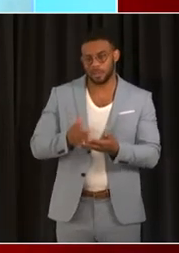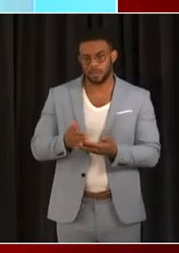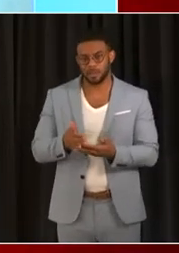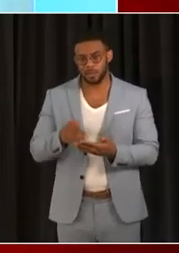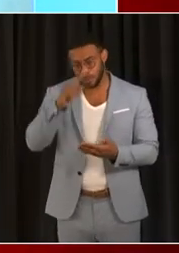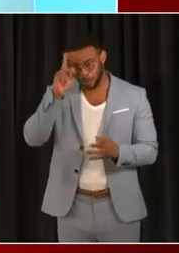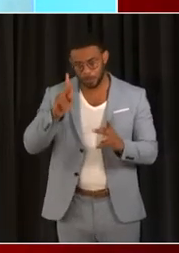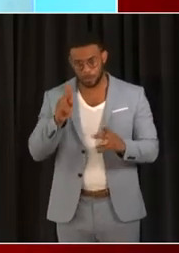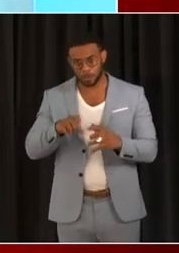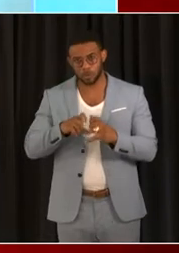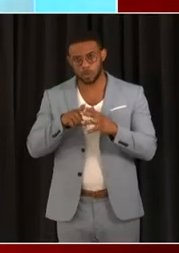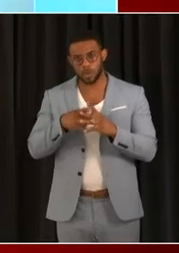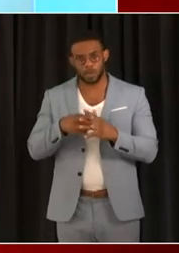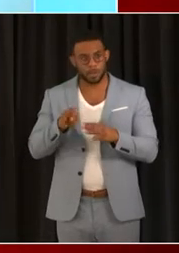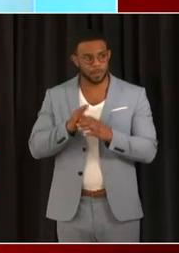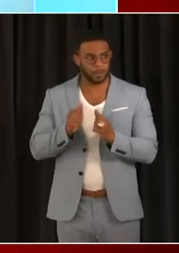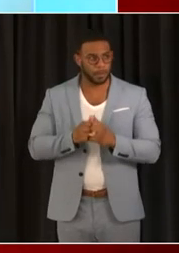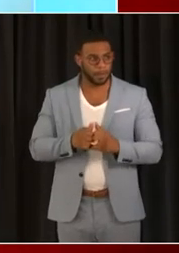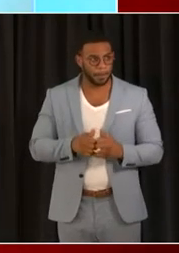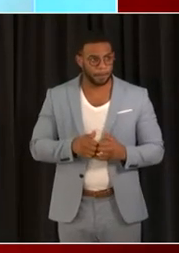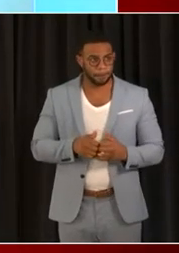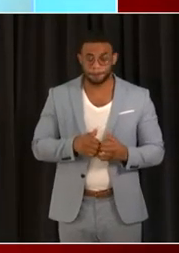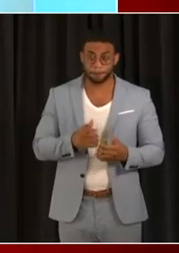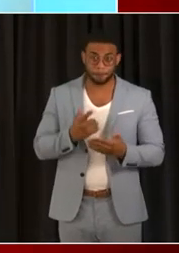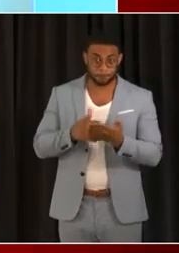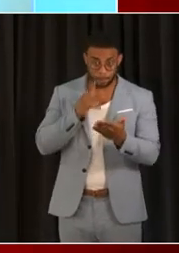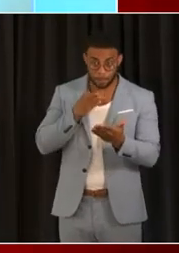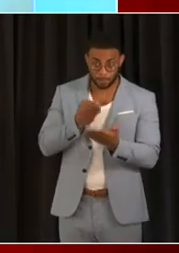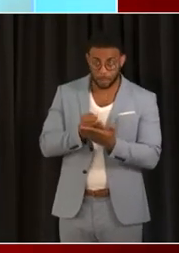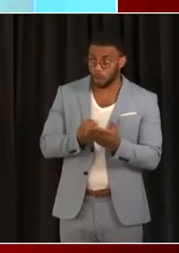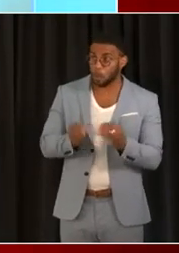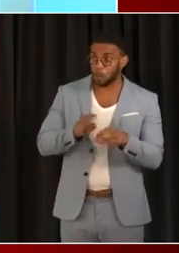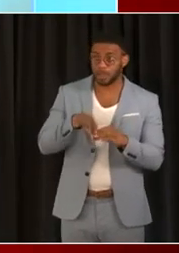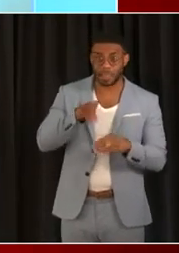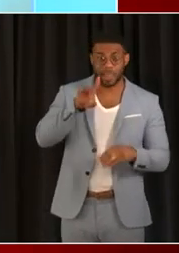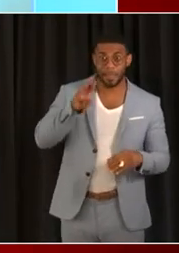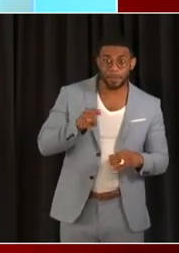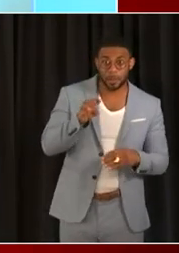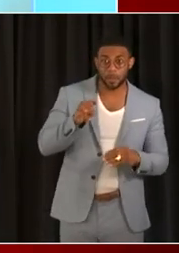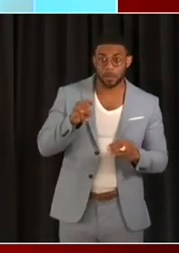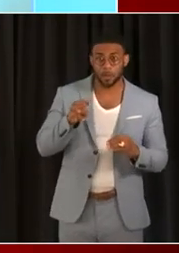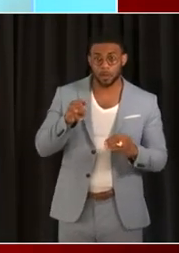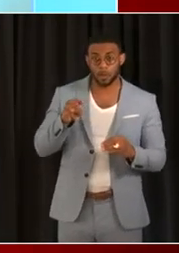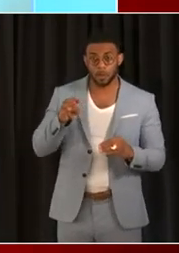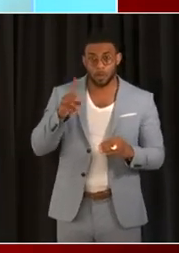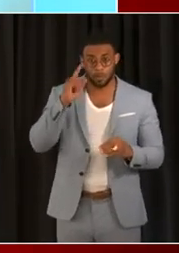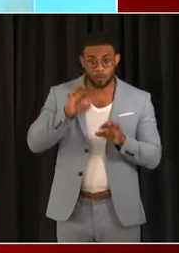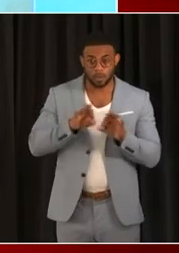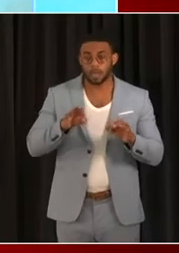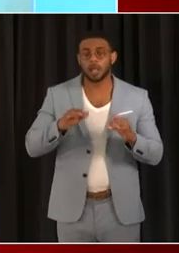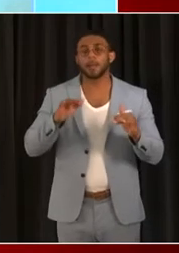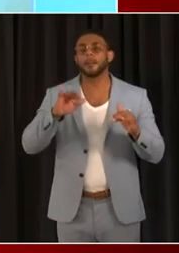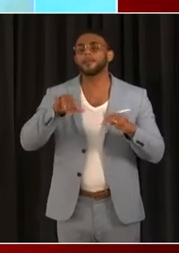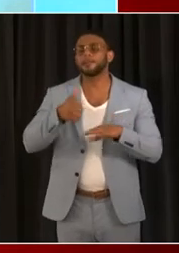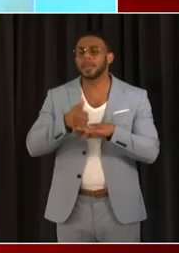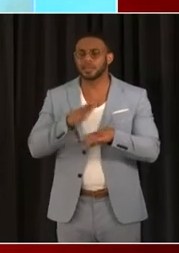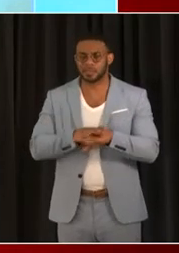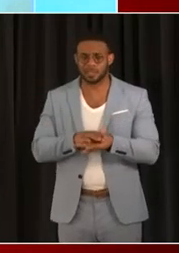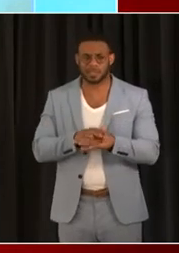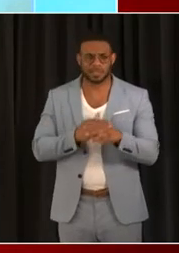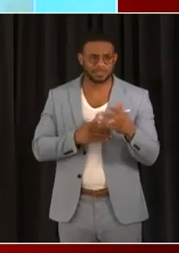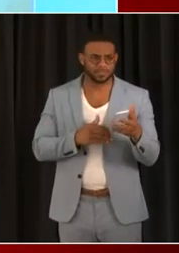amount blacks used to start up businesses, and it would have financed more than 8 million four-year degrees based